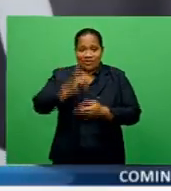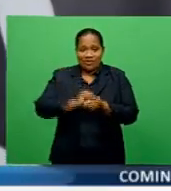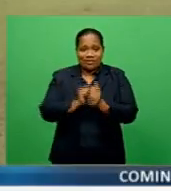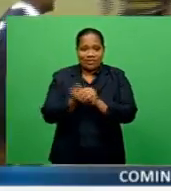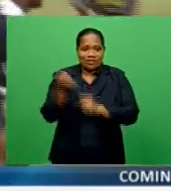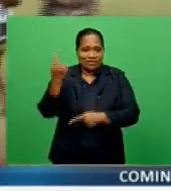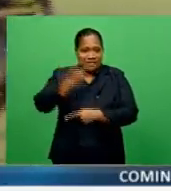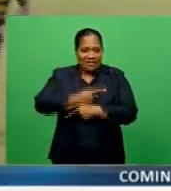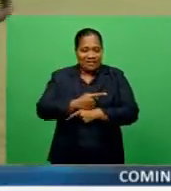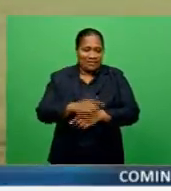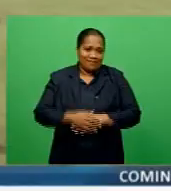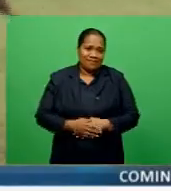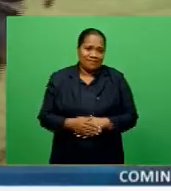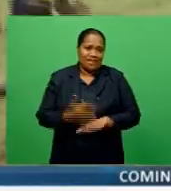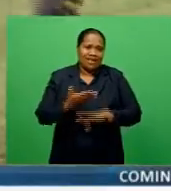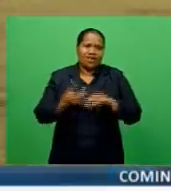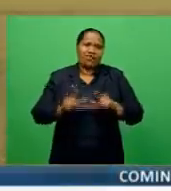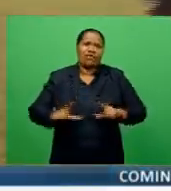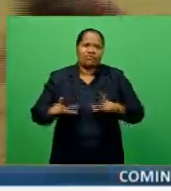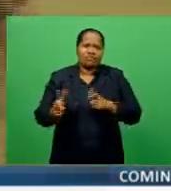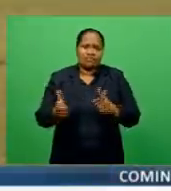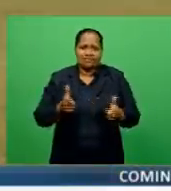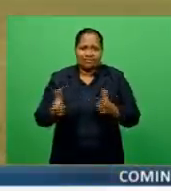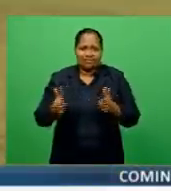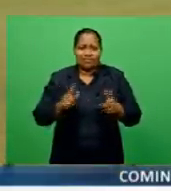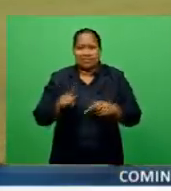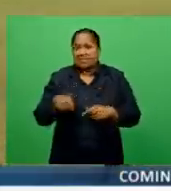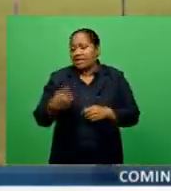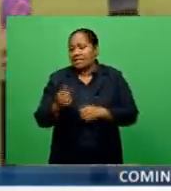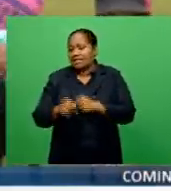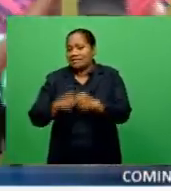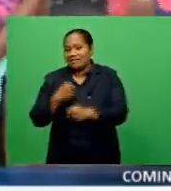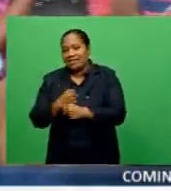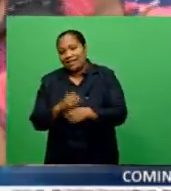Tonight, new local 7 series next season.